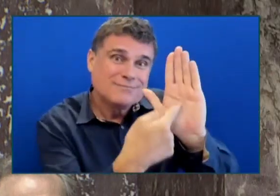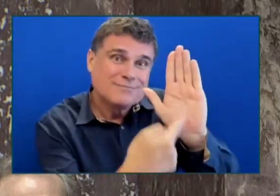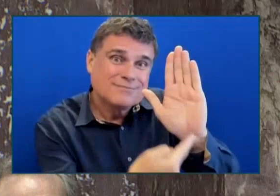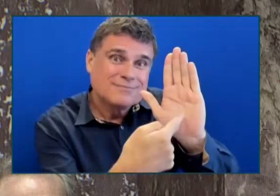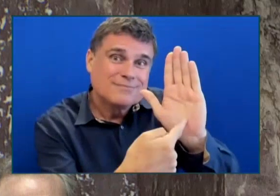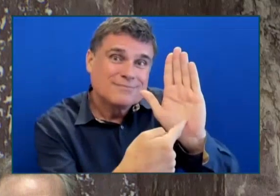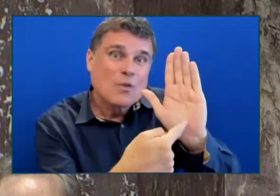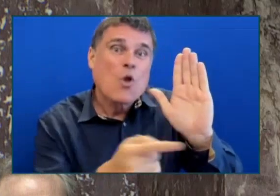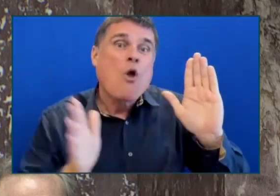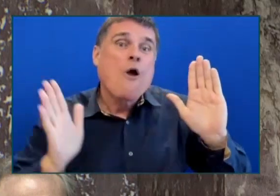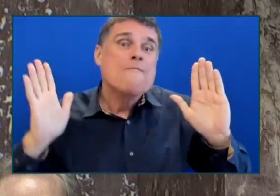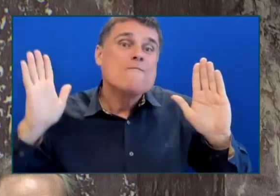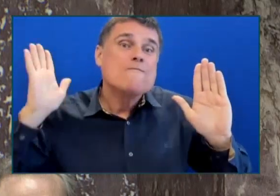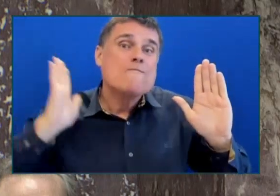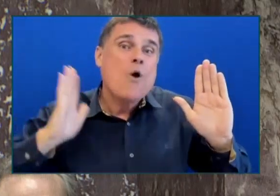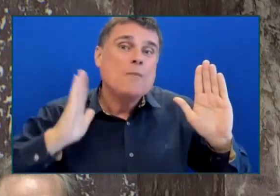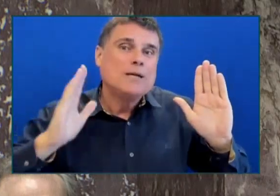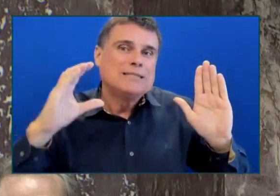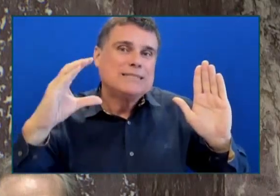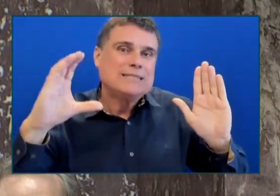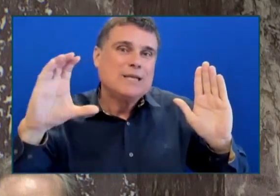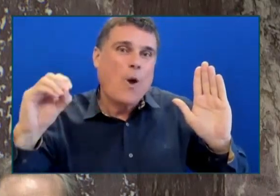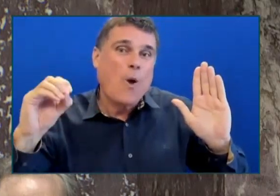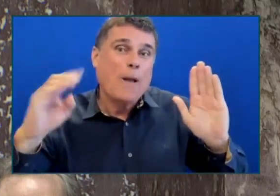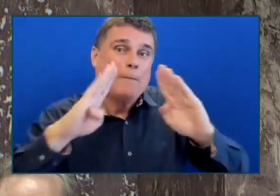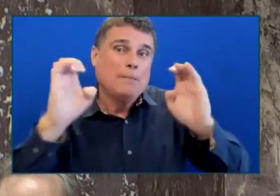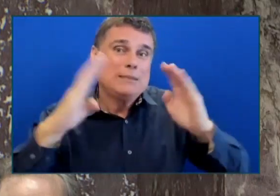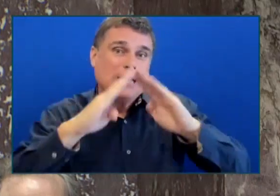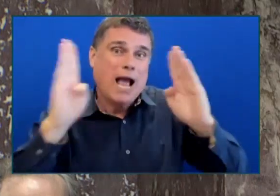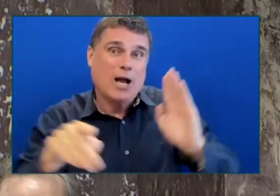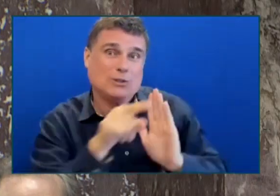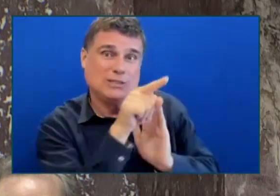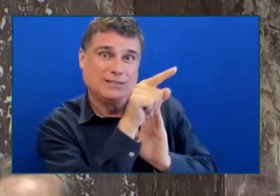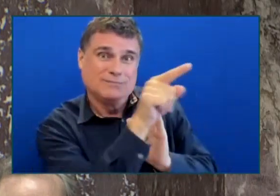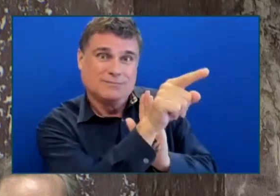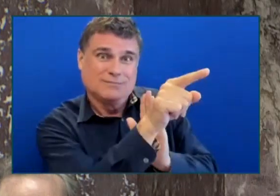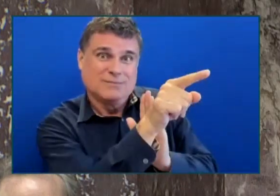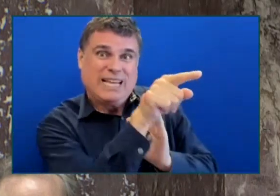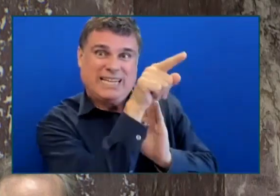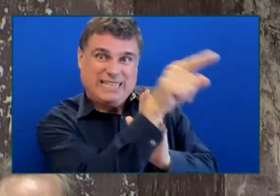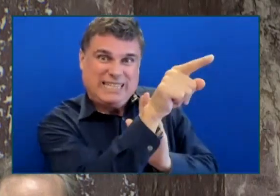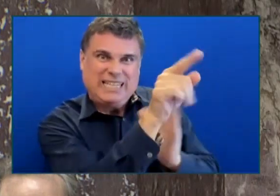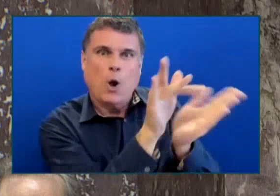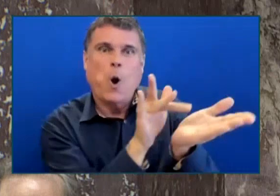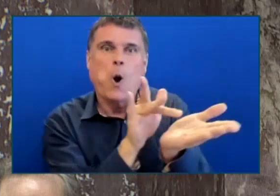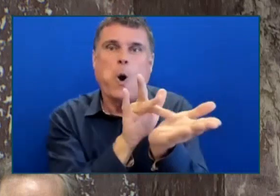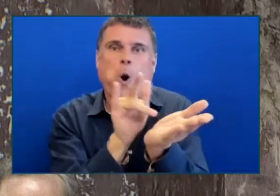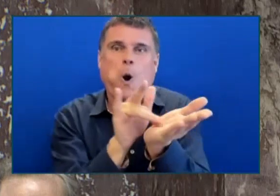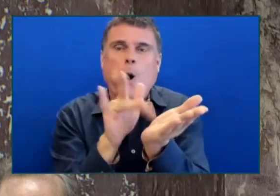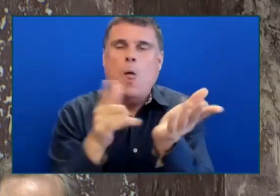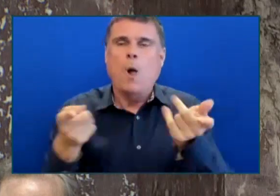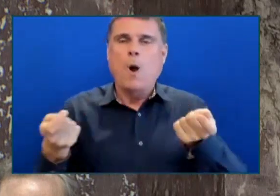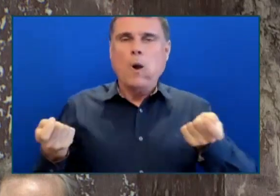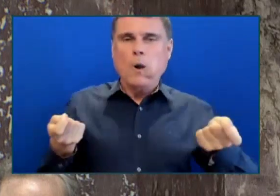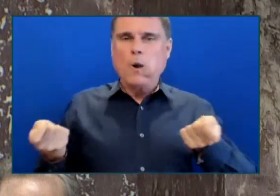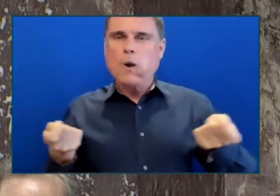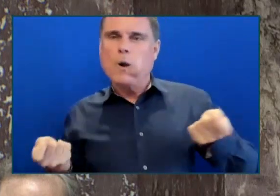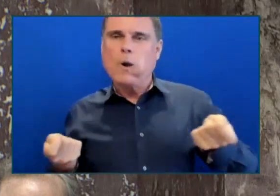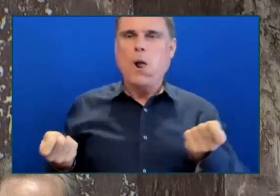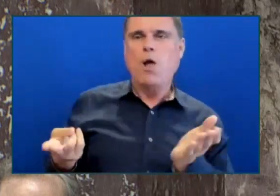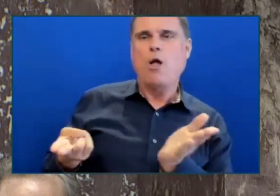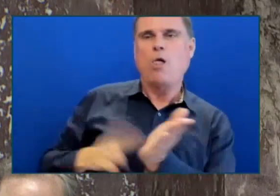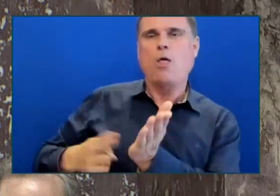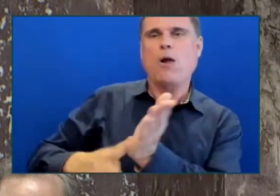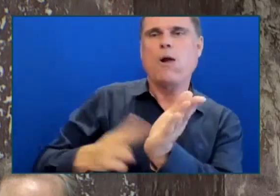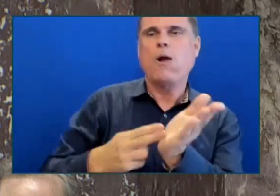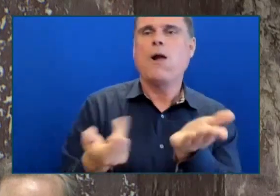his power to try to get additional contact, direct awards given to his partner, who is the CEO of Atira. This is where the